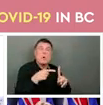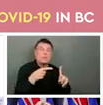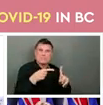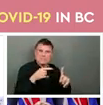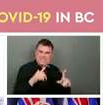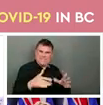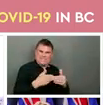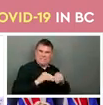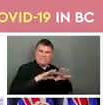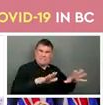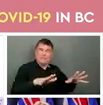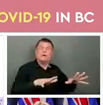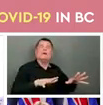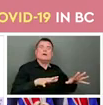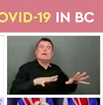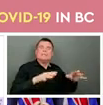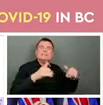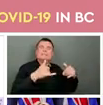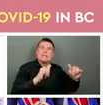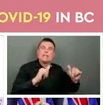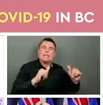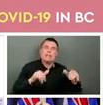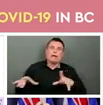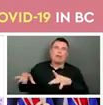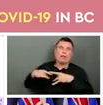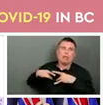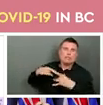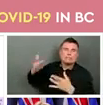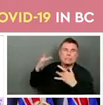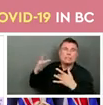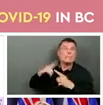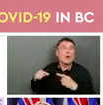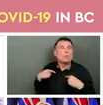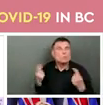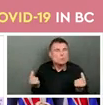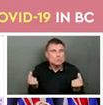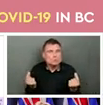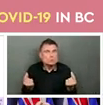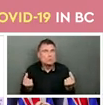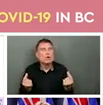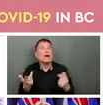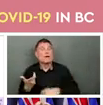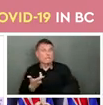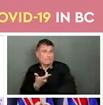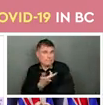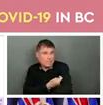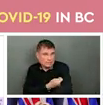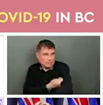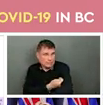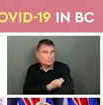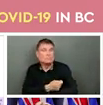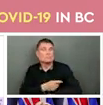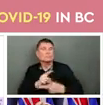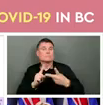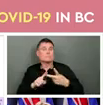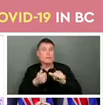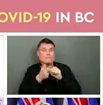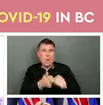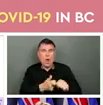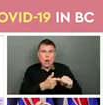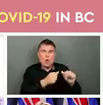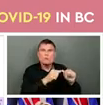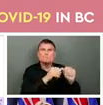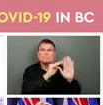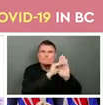causing illness, the measures that we have taken, both immunization and also good public health follow-up, that bread and